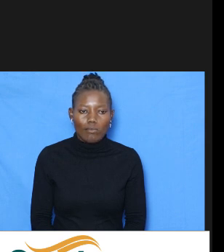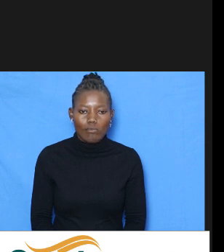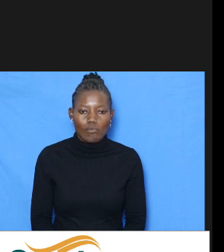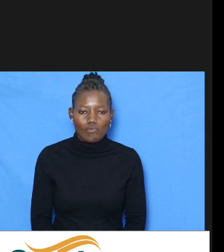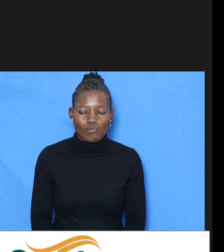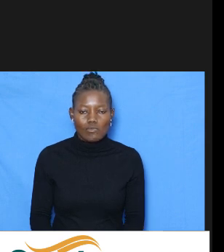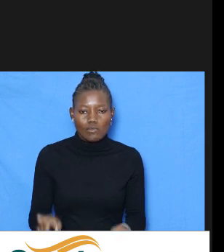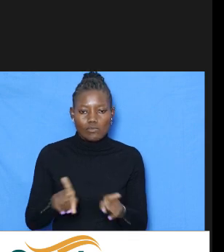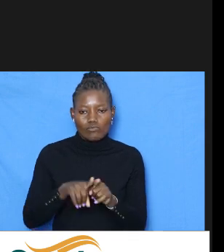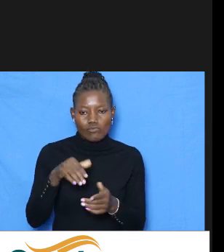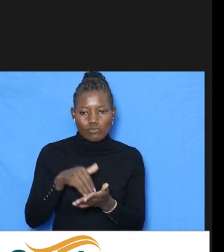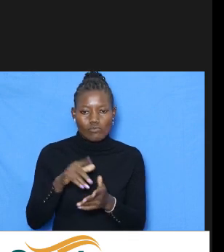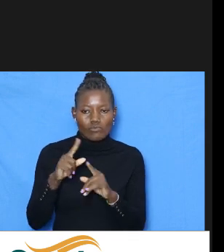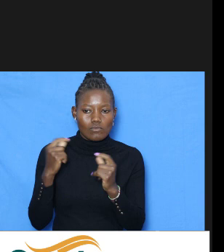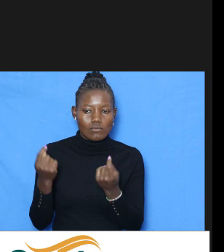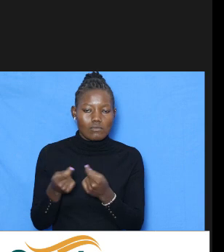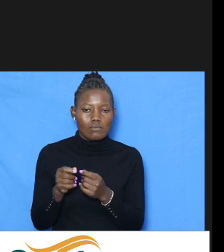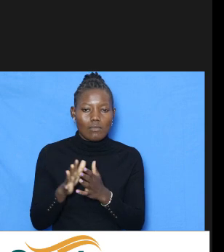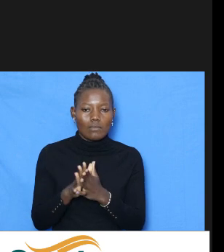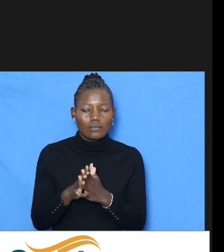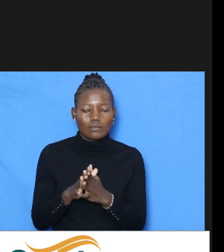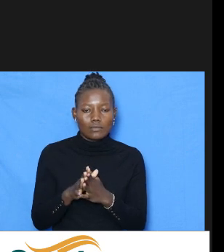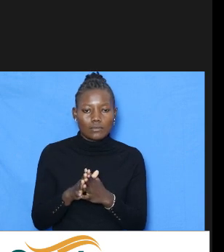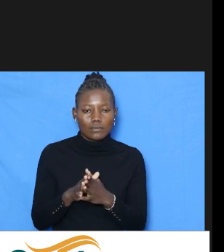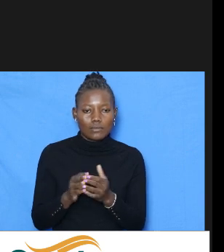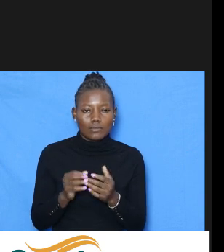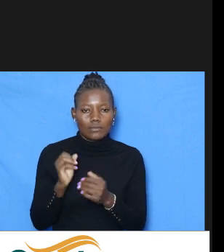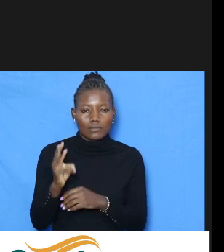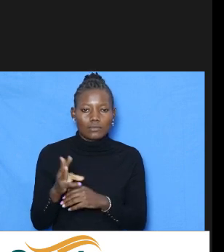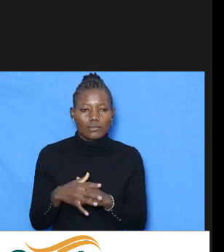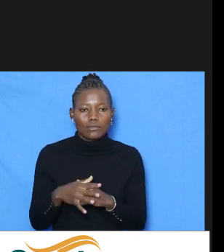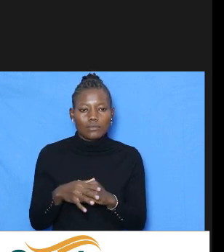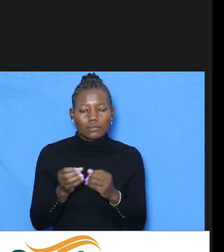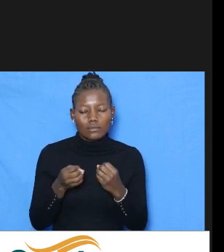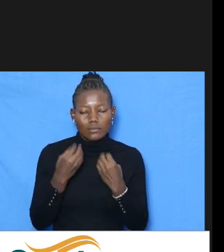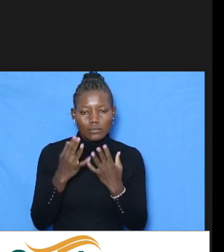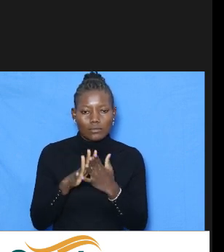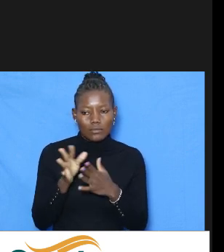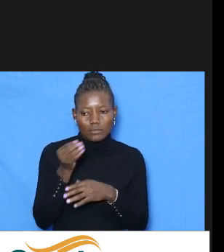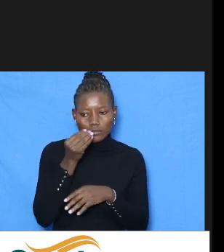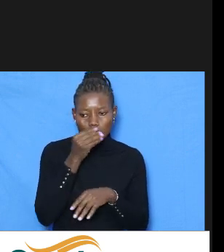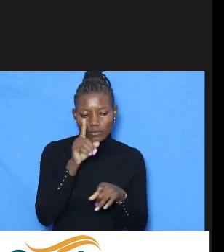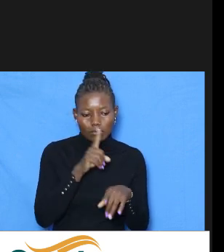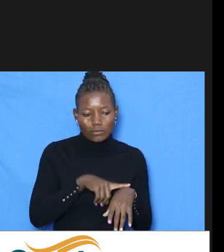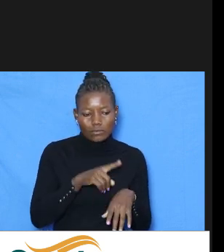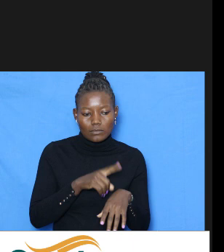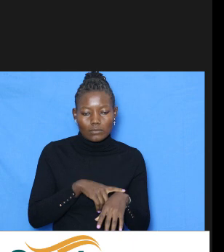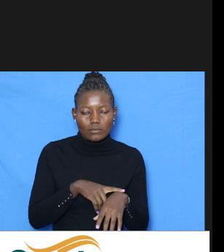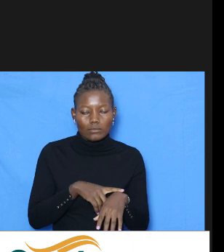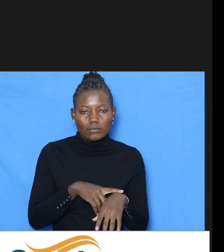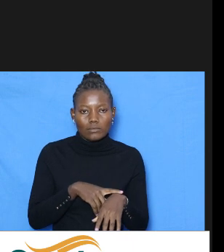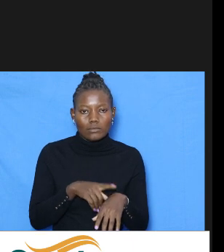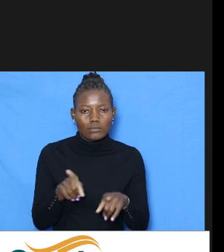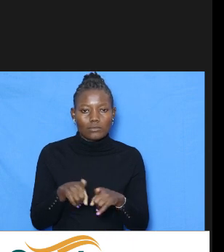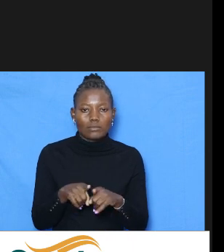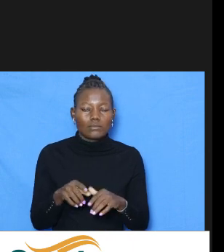And again, now the type of also will inform the type of meal that they have, and again the timing of the meal that they will have.